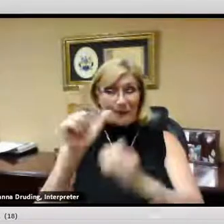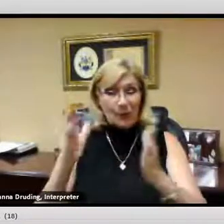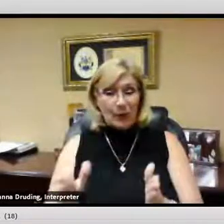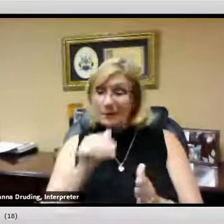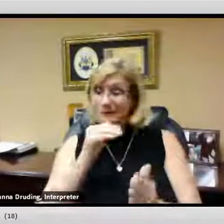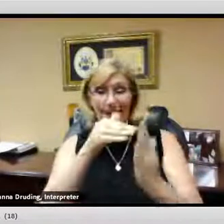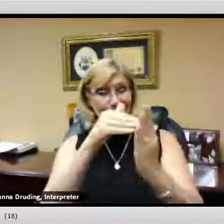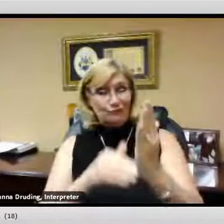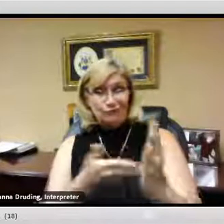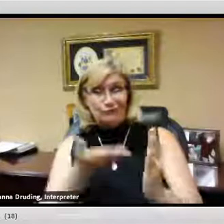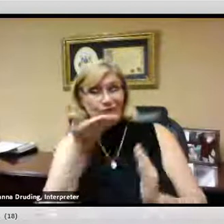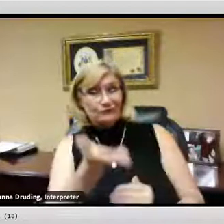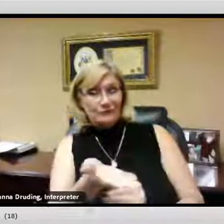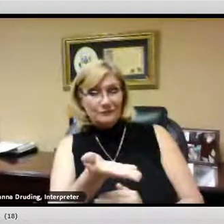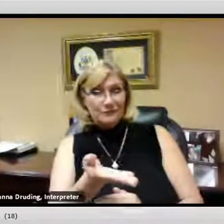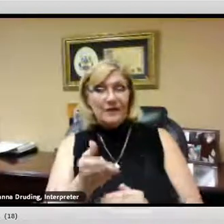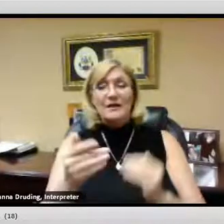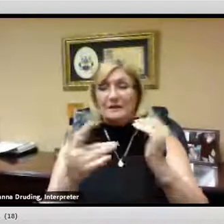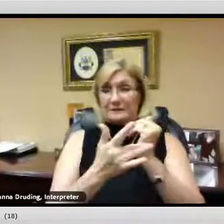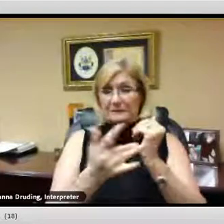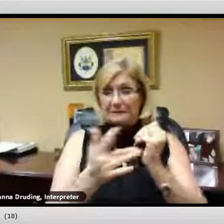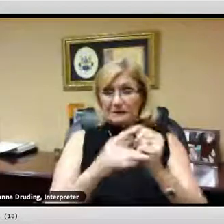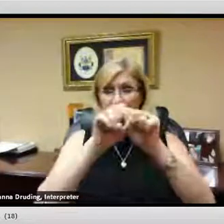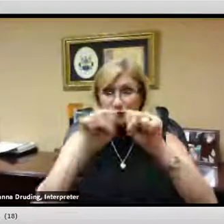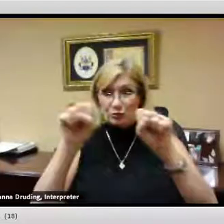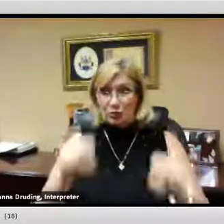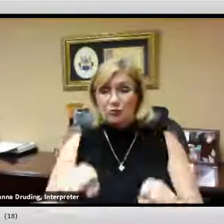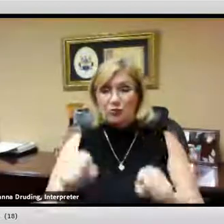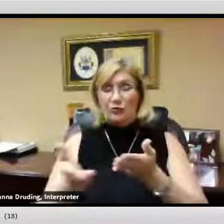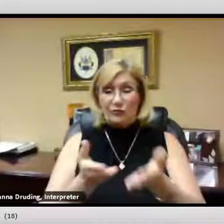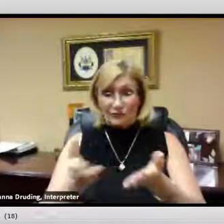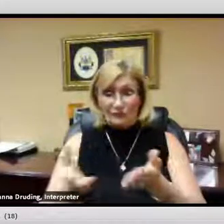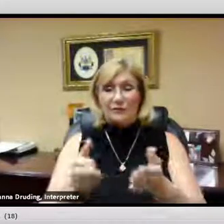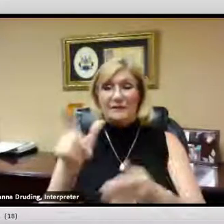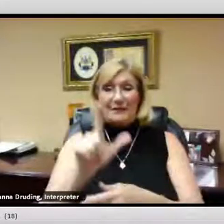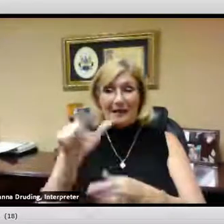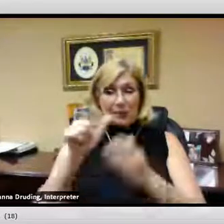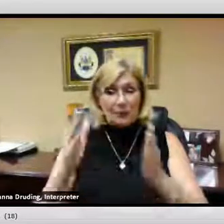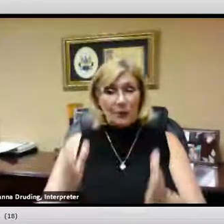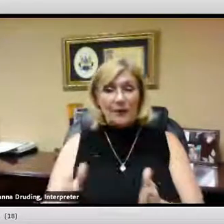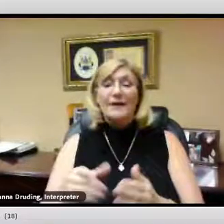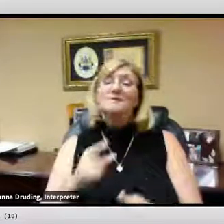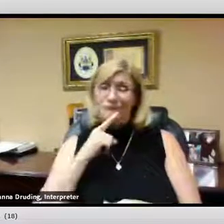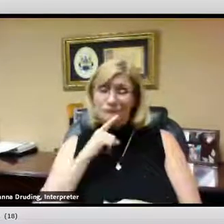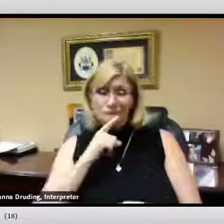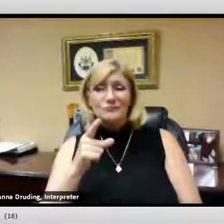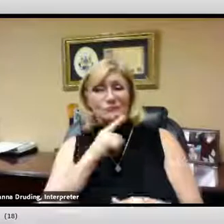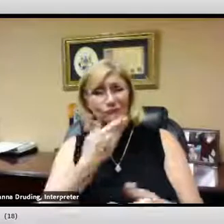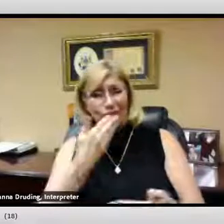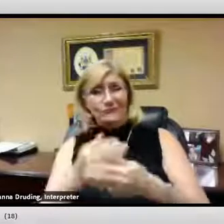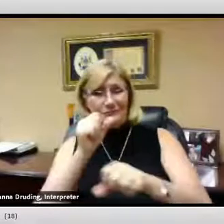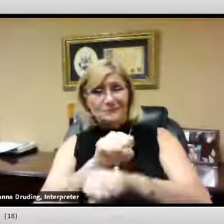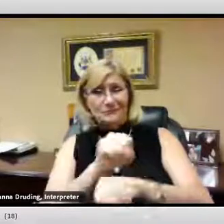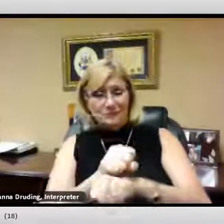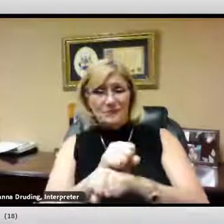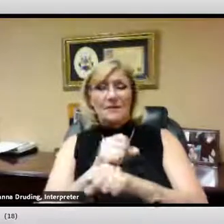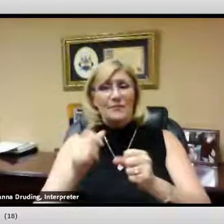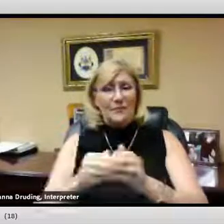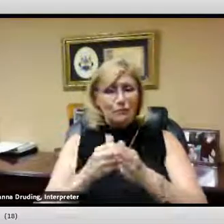but Technical Services Librarian is the title for a job I have that is definitely a systems librarian job. And so